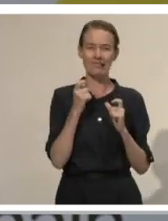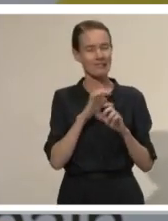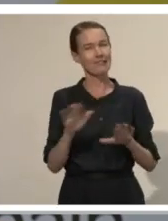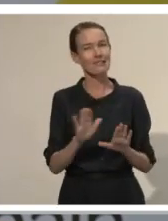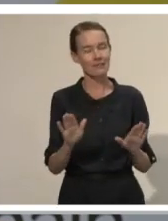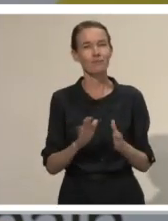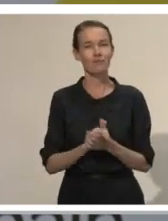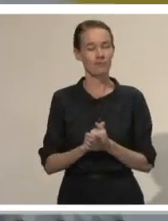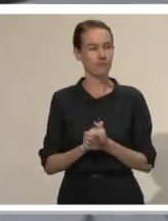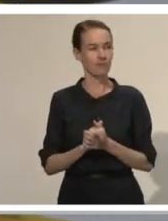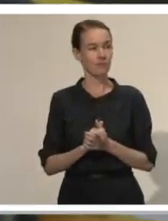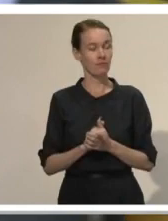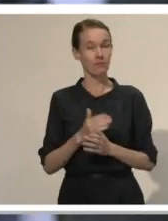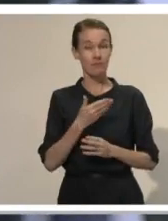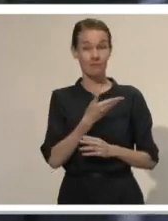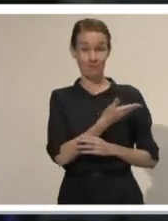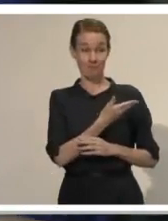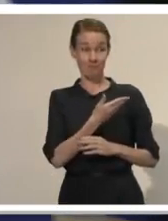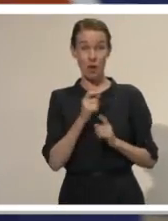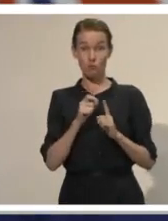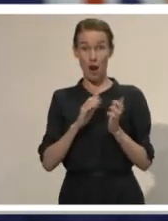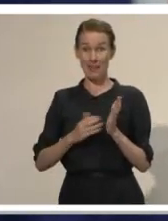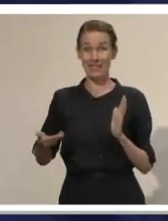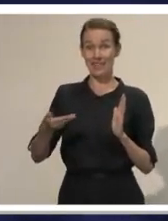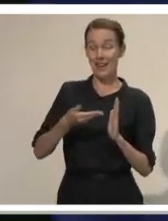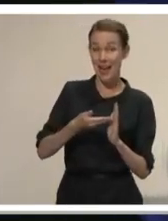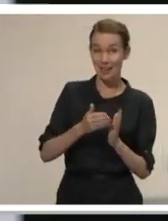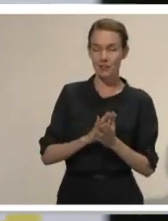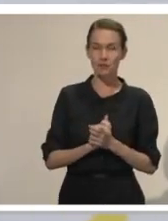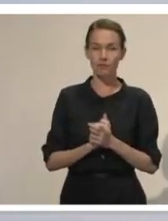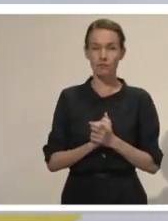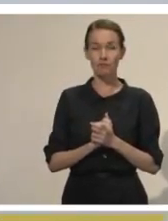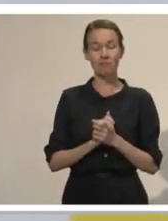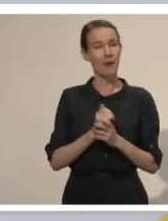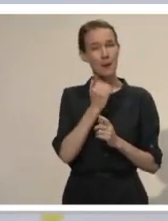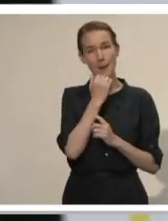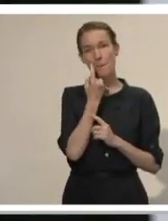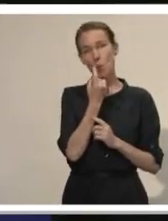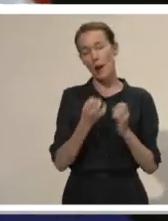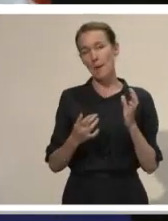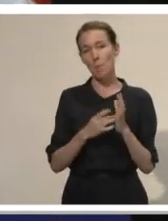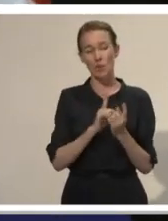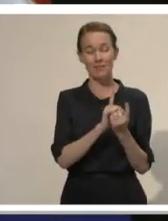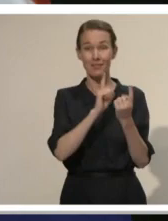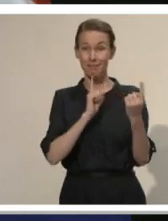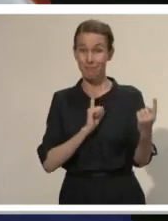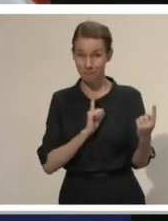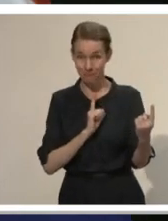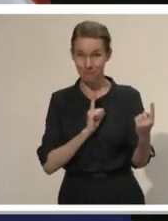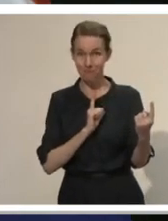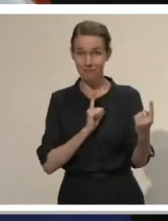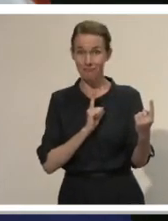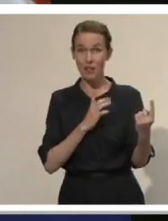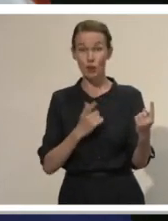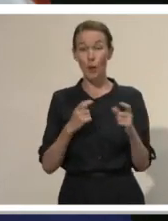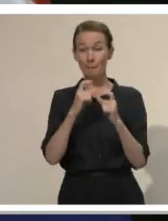urge is that it is no supplement, it is no substitute for social distancing. So when it comes to public transport, we